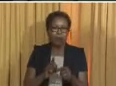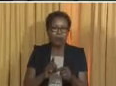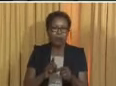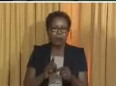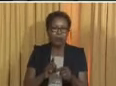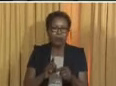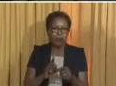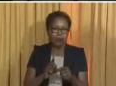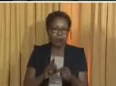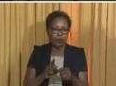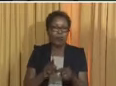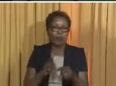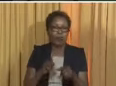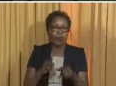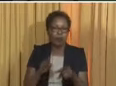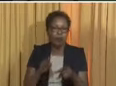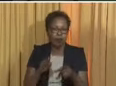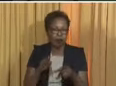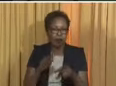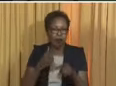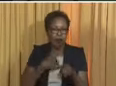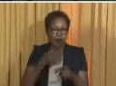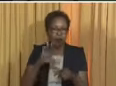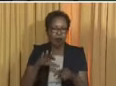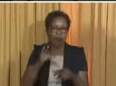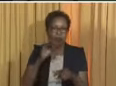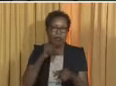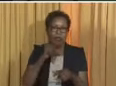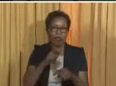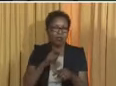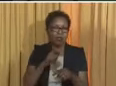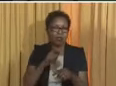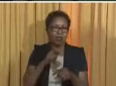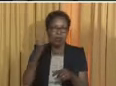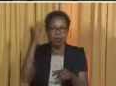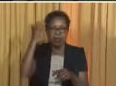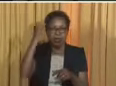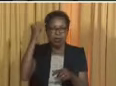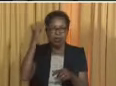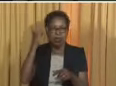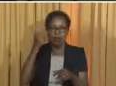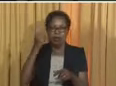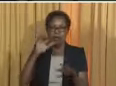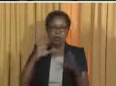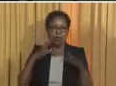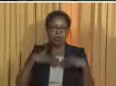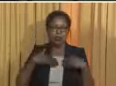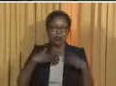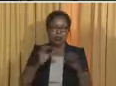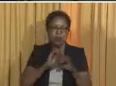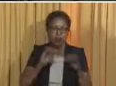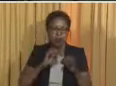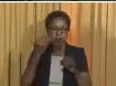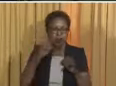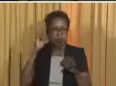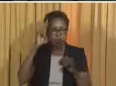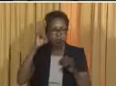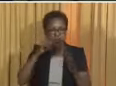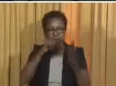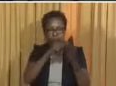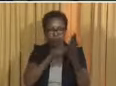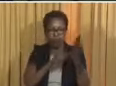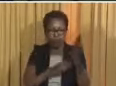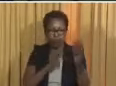and also through the Constitution of Kenya, I find this proposition is untenable for several reasons which I shall